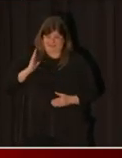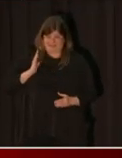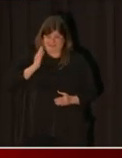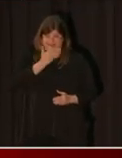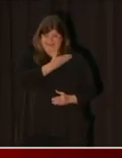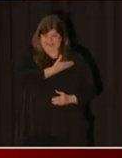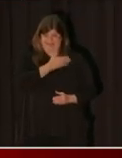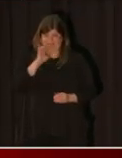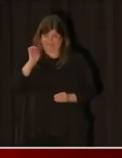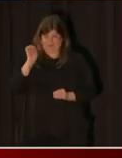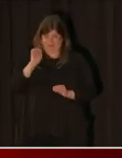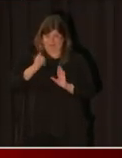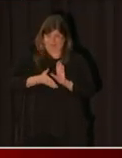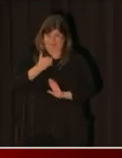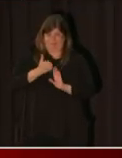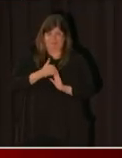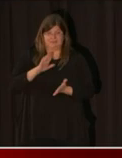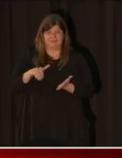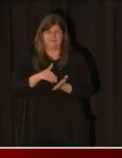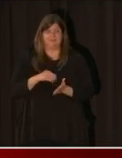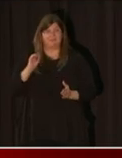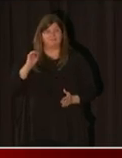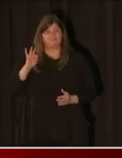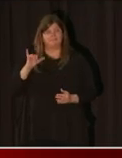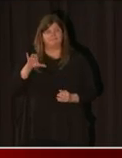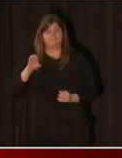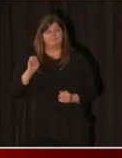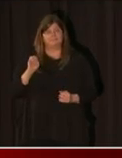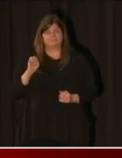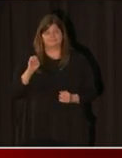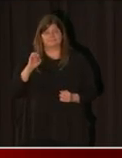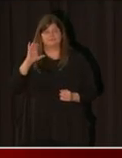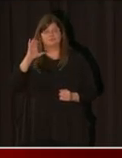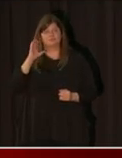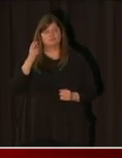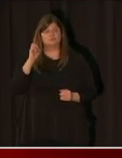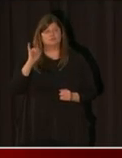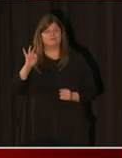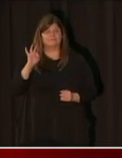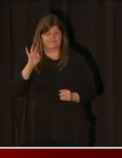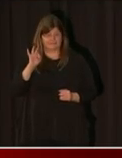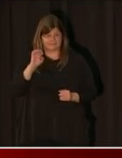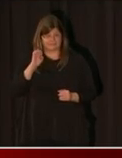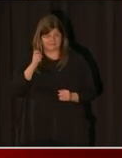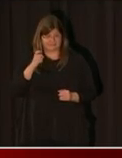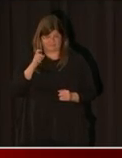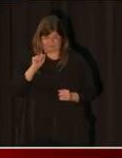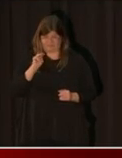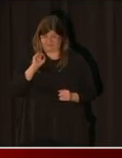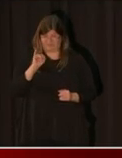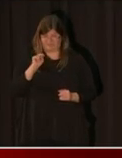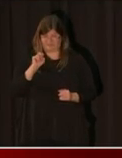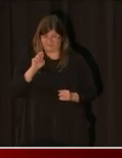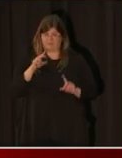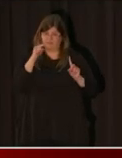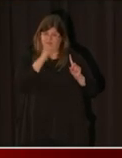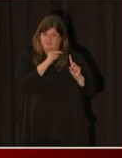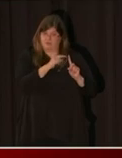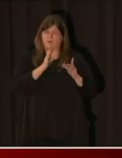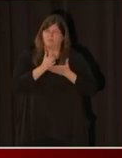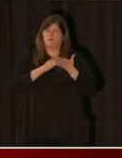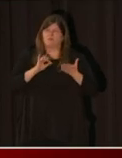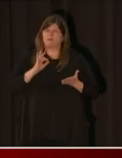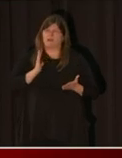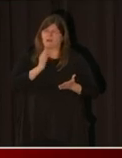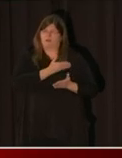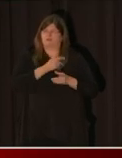chief medical examiner is part, of course, Mark, of our emergency response and is involved in